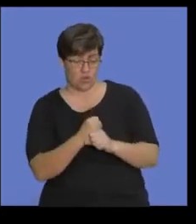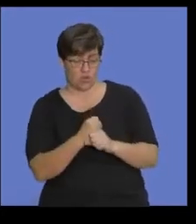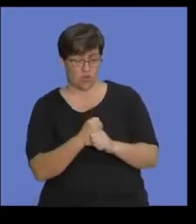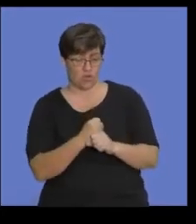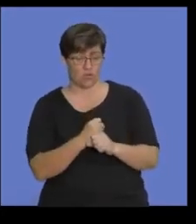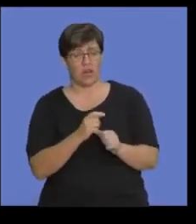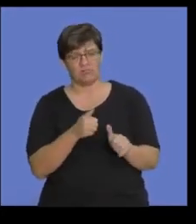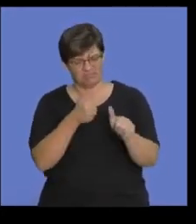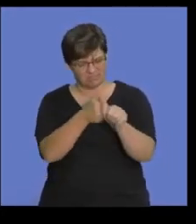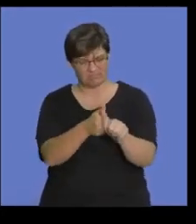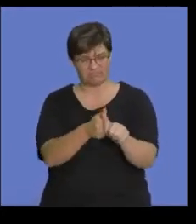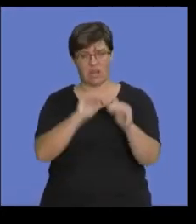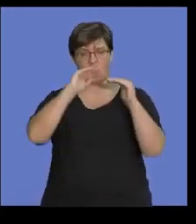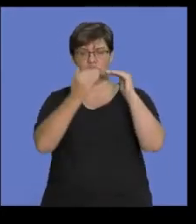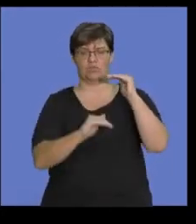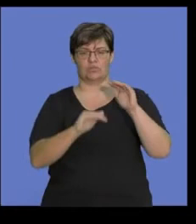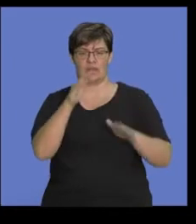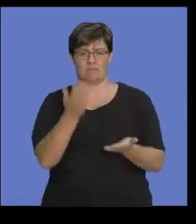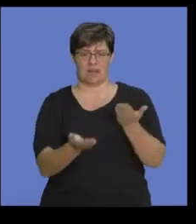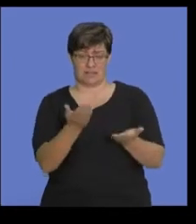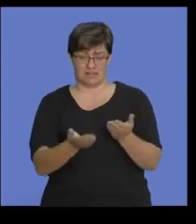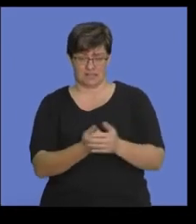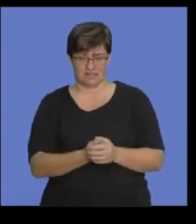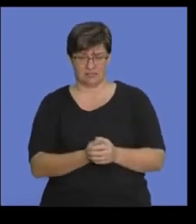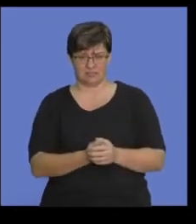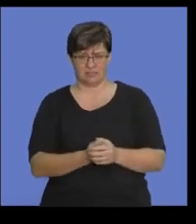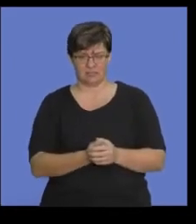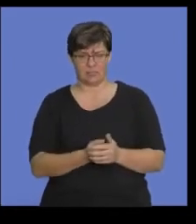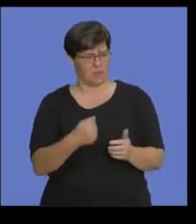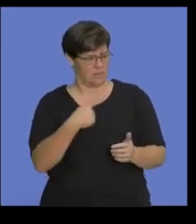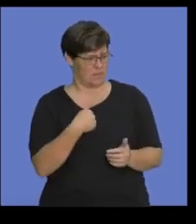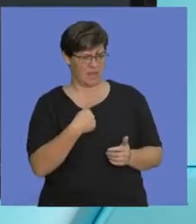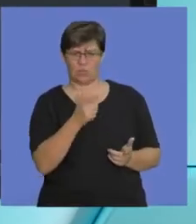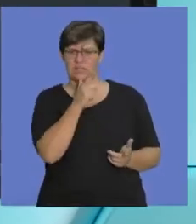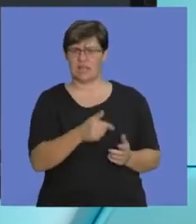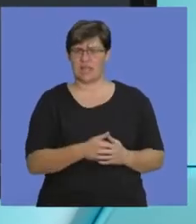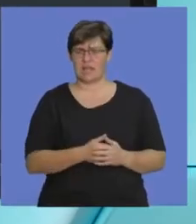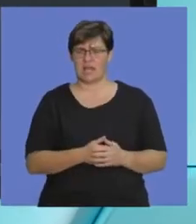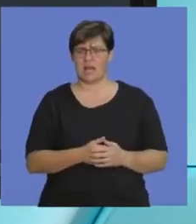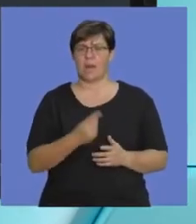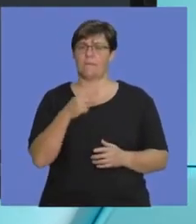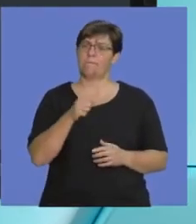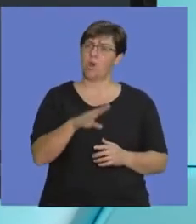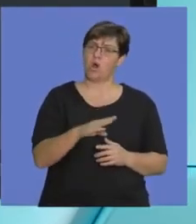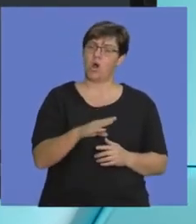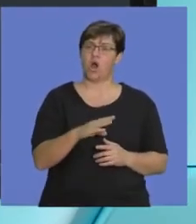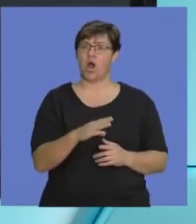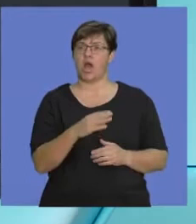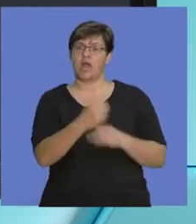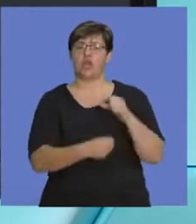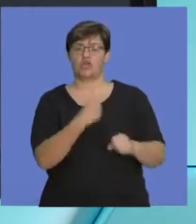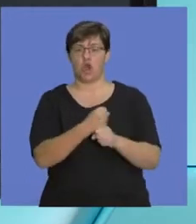annum according to the reducing balance. Now, if you look at this, there is nowhere where I'm going to be saying to you per